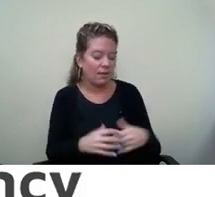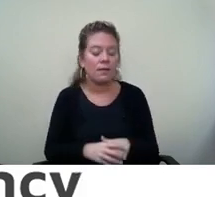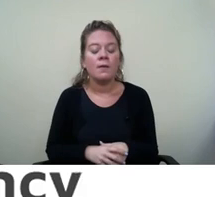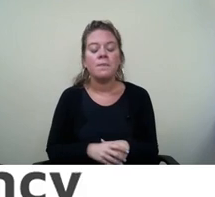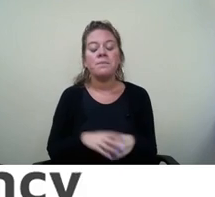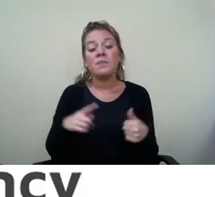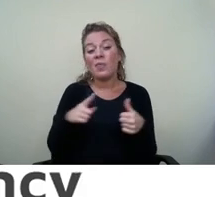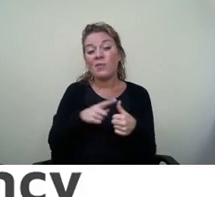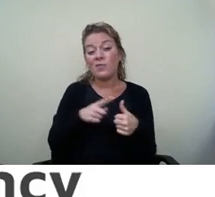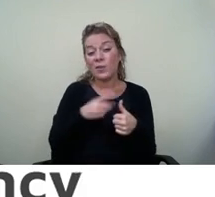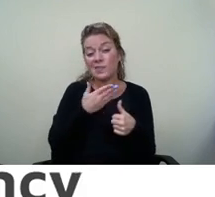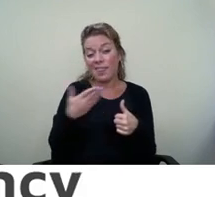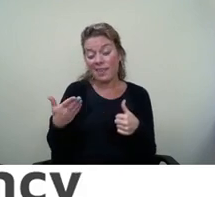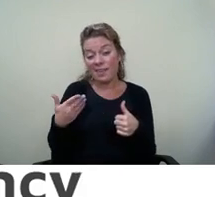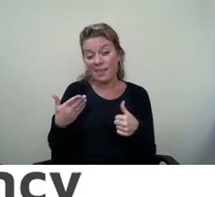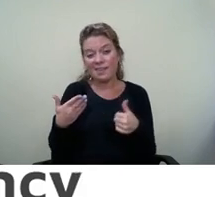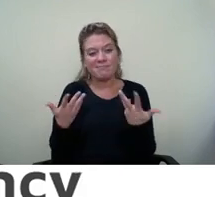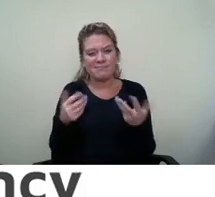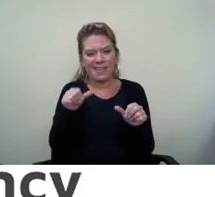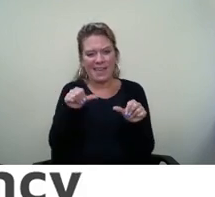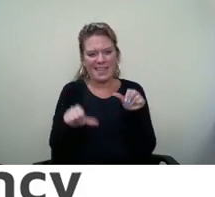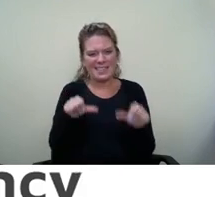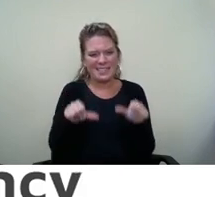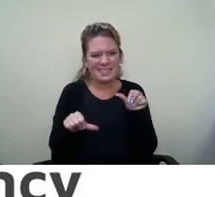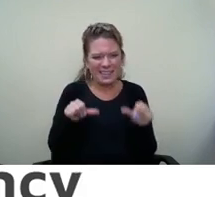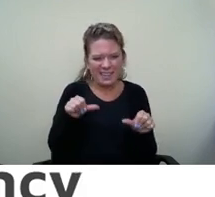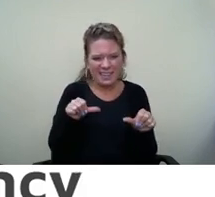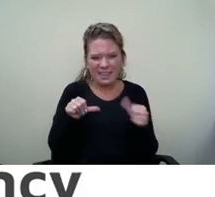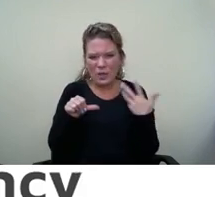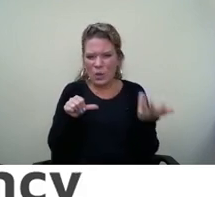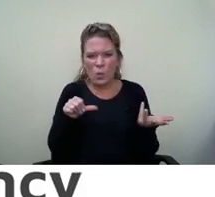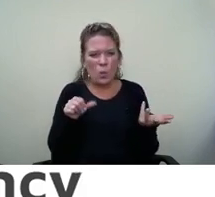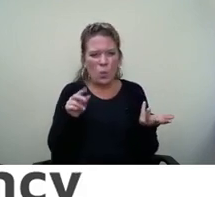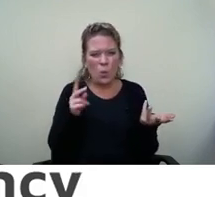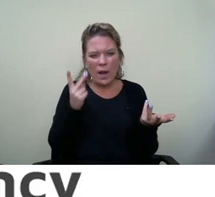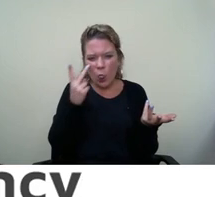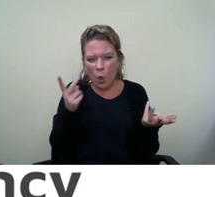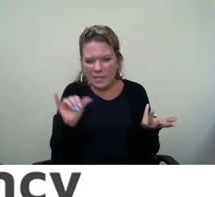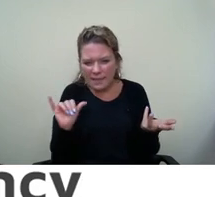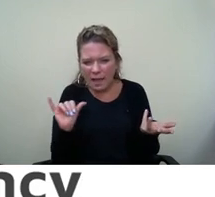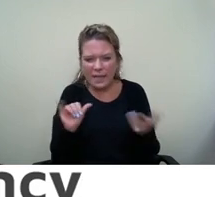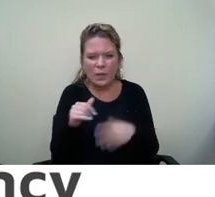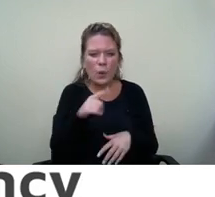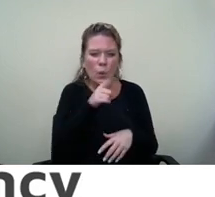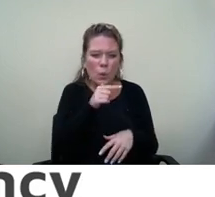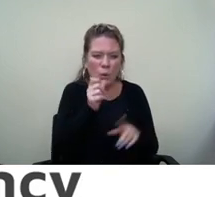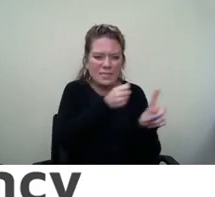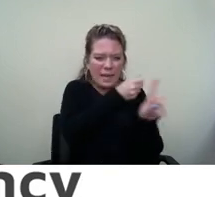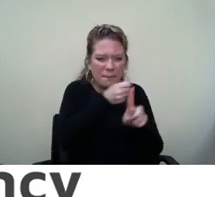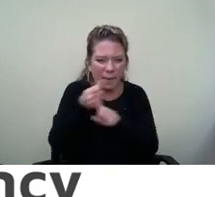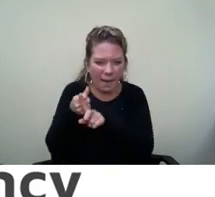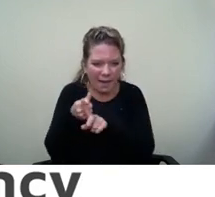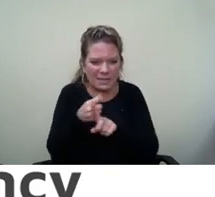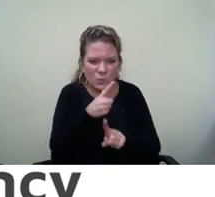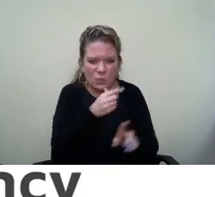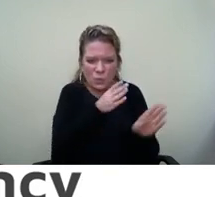very kind of first thing I'll go through is what hesitancy really looks like. Who does it impact? The identity of the